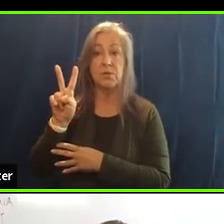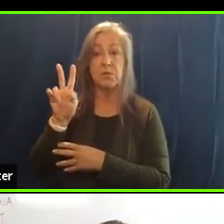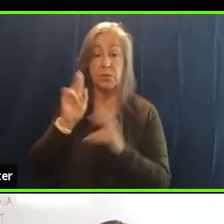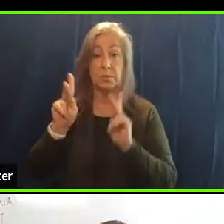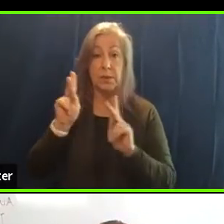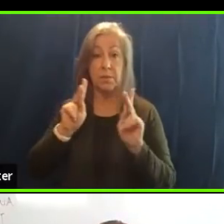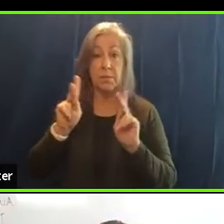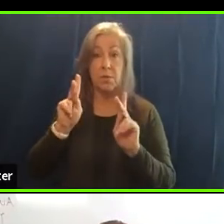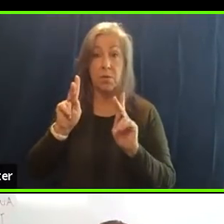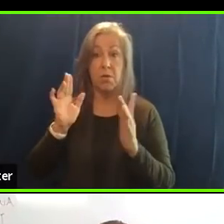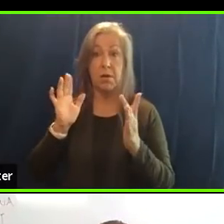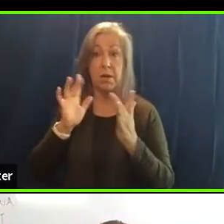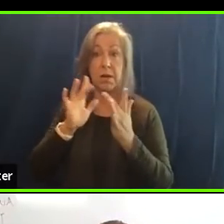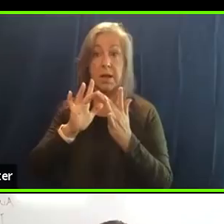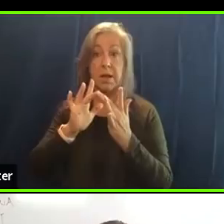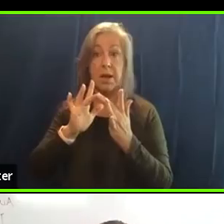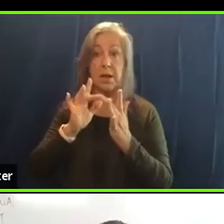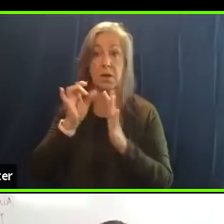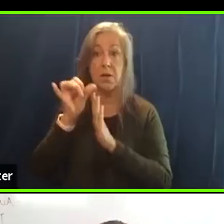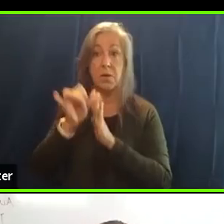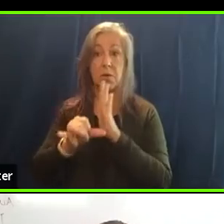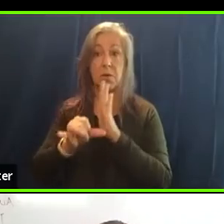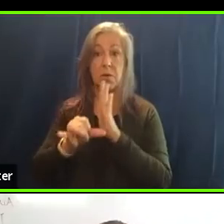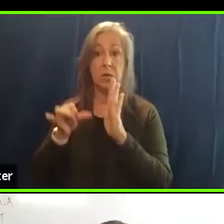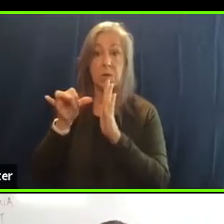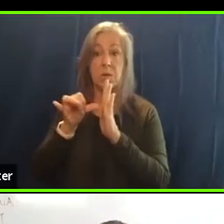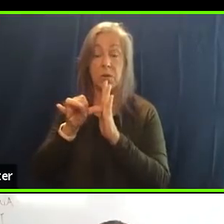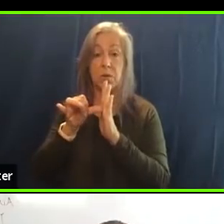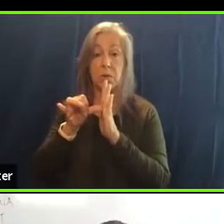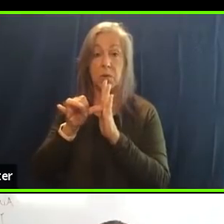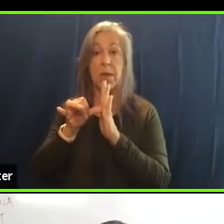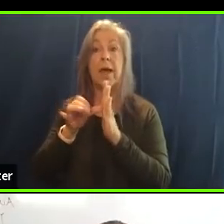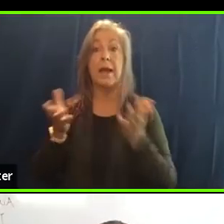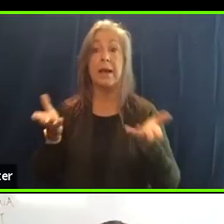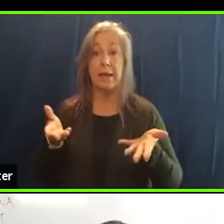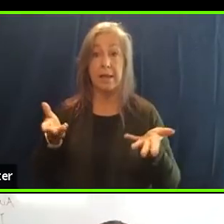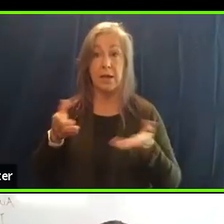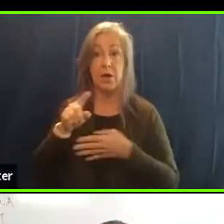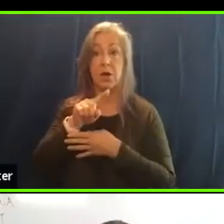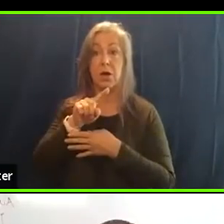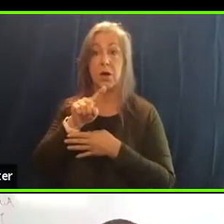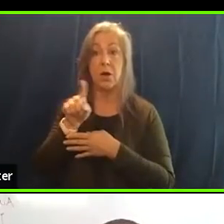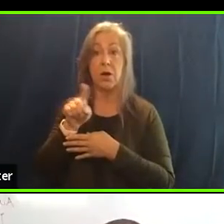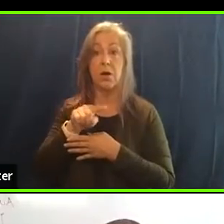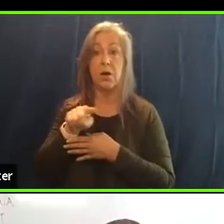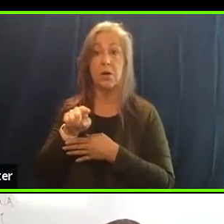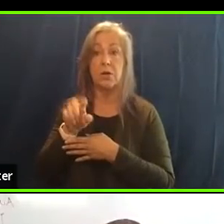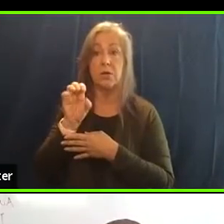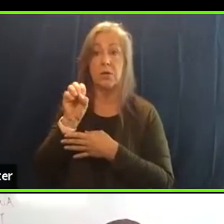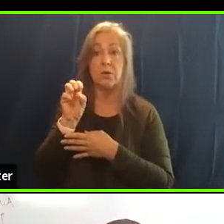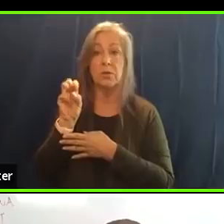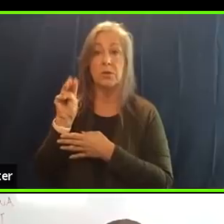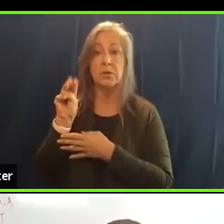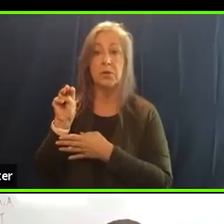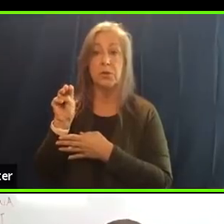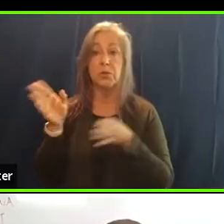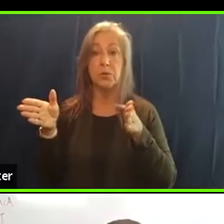and still just over 1,000 participants in the Zoom room. And I'll keep watching the YouTube and keeping you